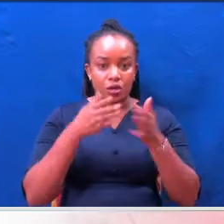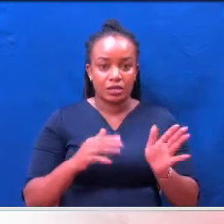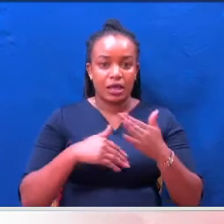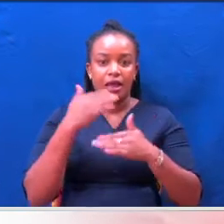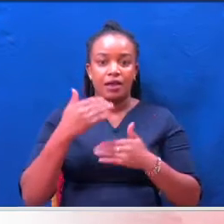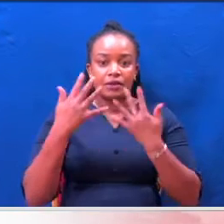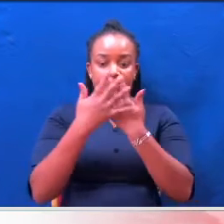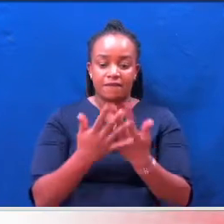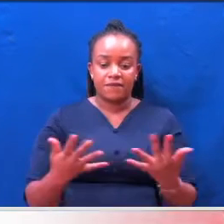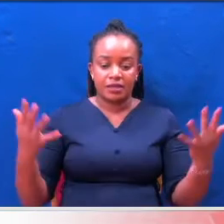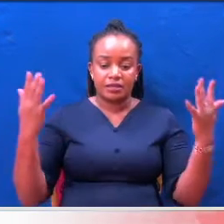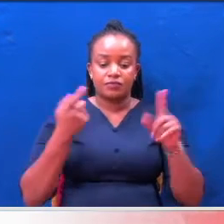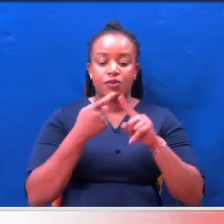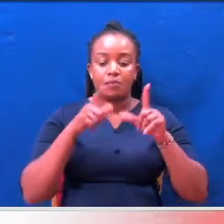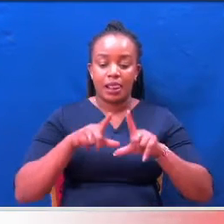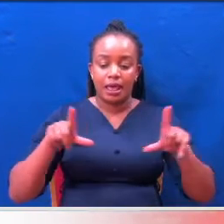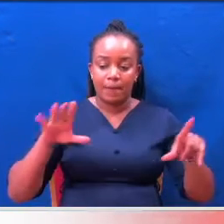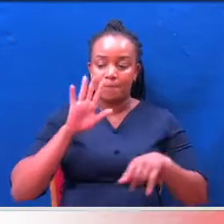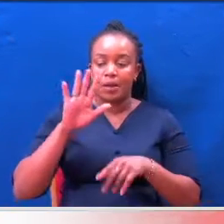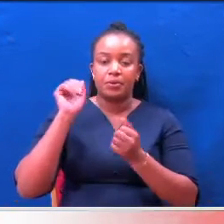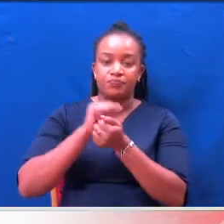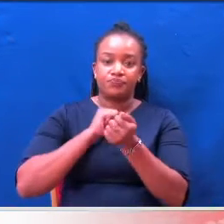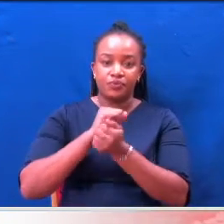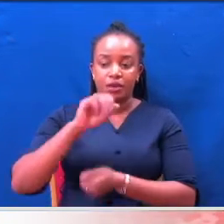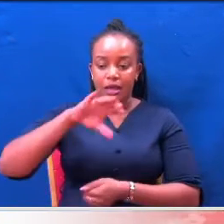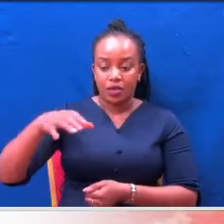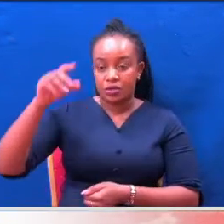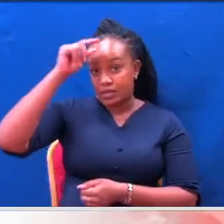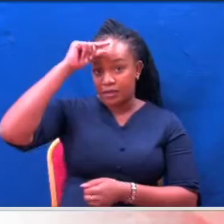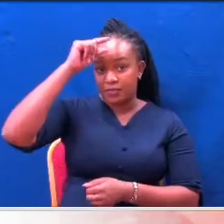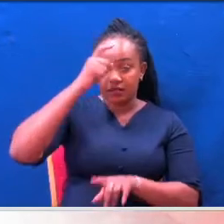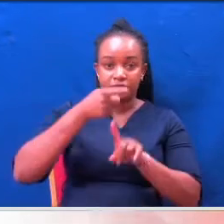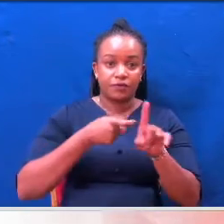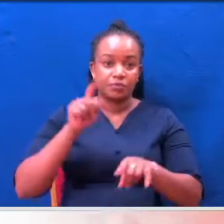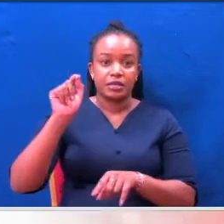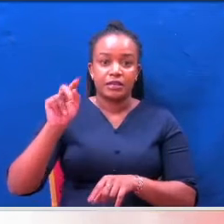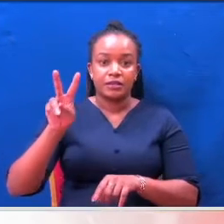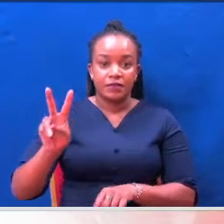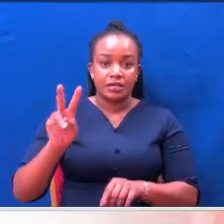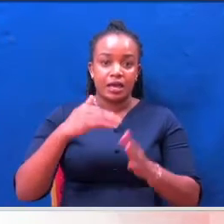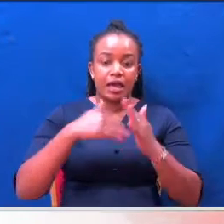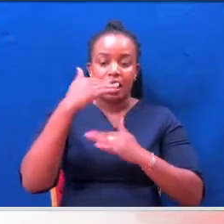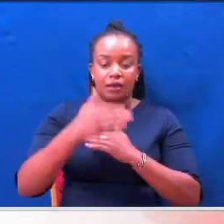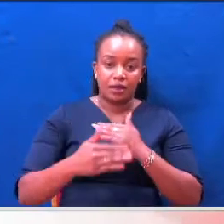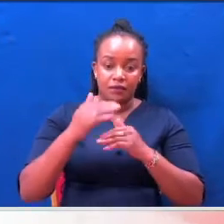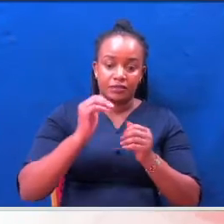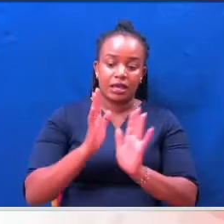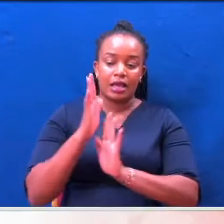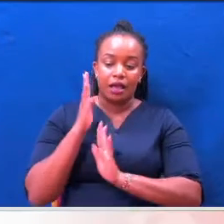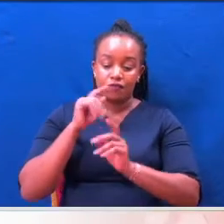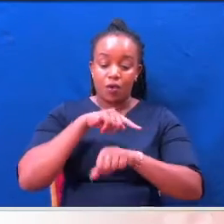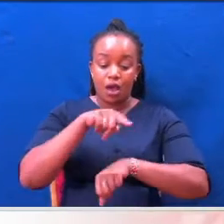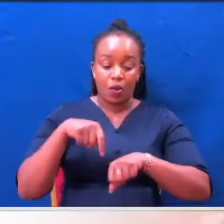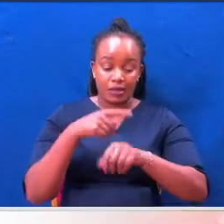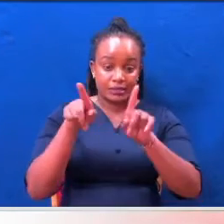To their pieces of land were allegedly demolished by the county government of Taita Taveta past curfew hours. The residents say that